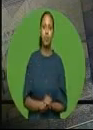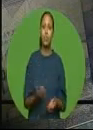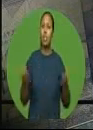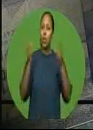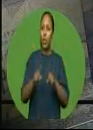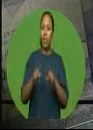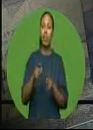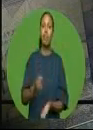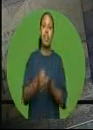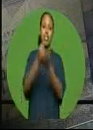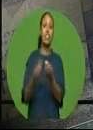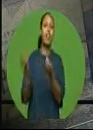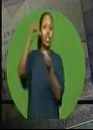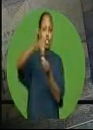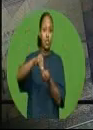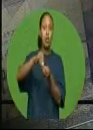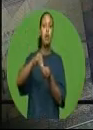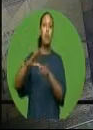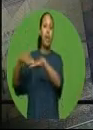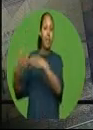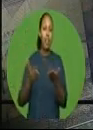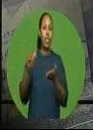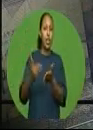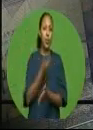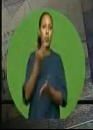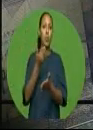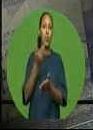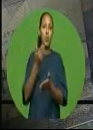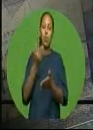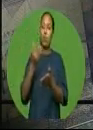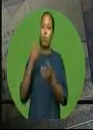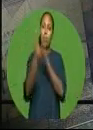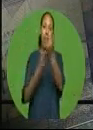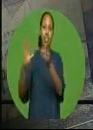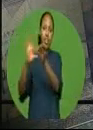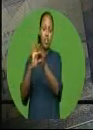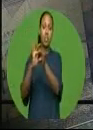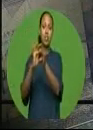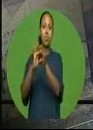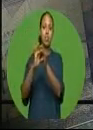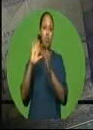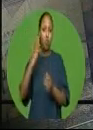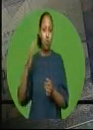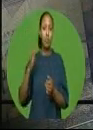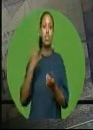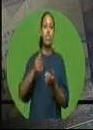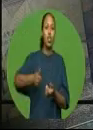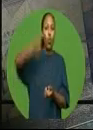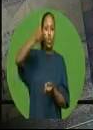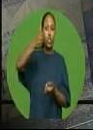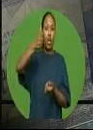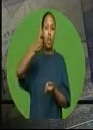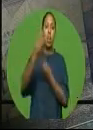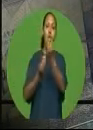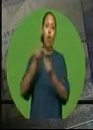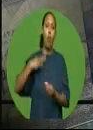When funds are raised by inviting new partners in the partnership form, the original